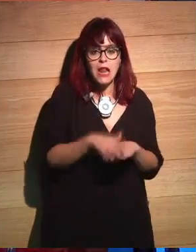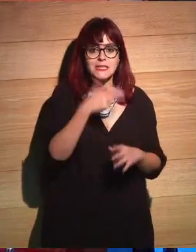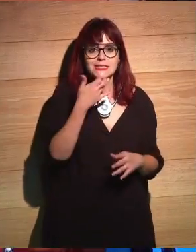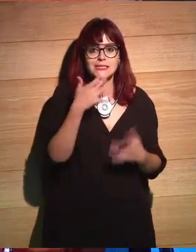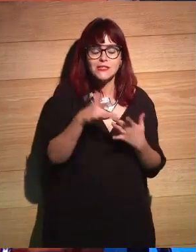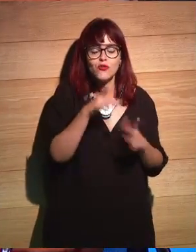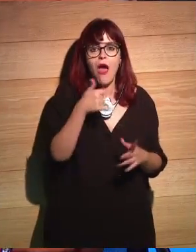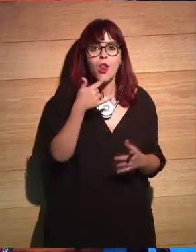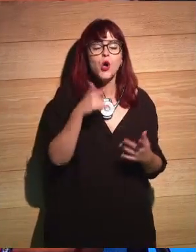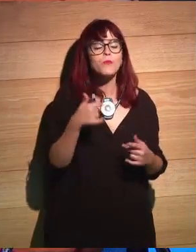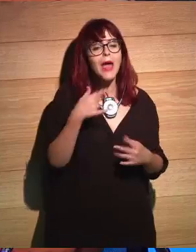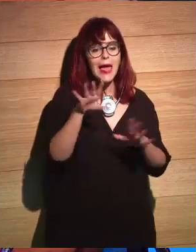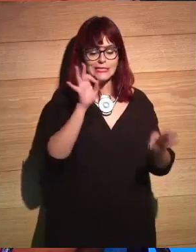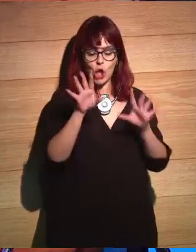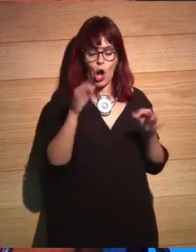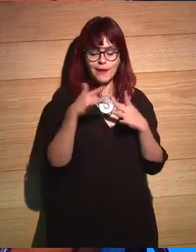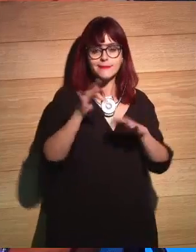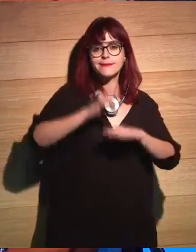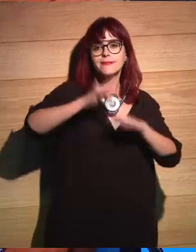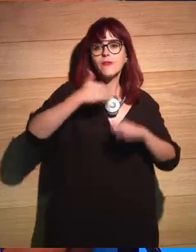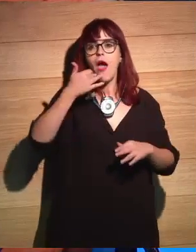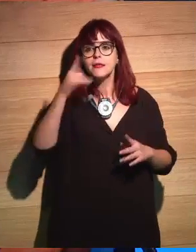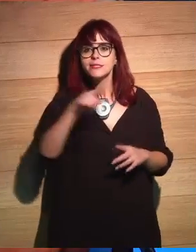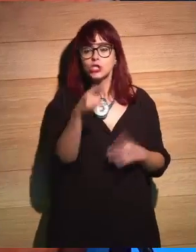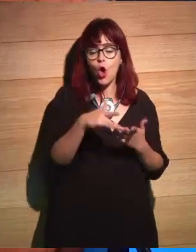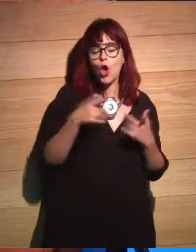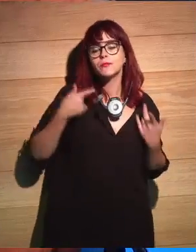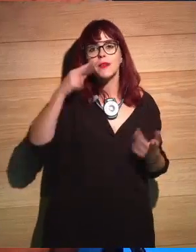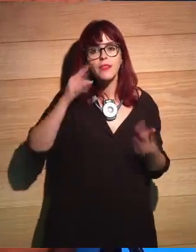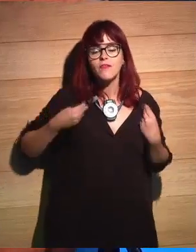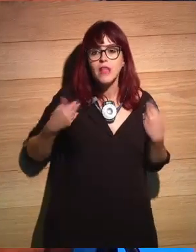that this topic really affects him or her